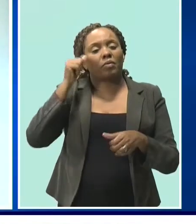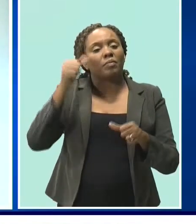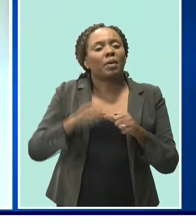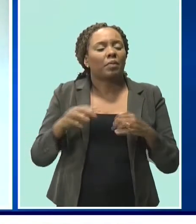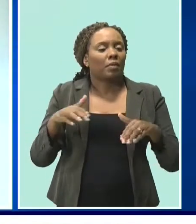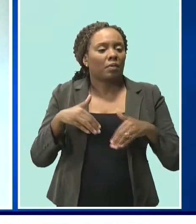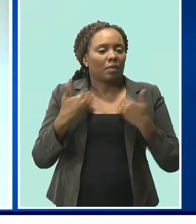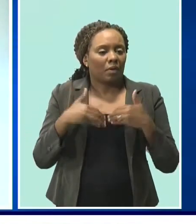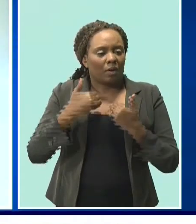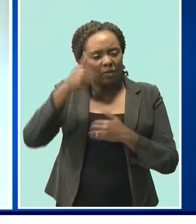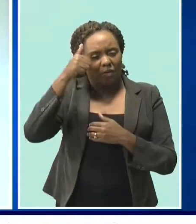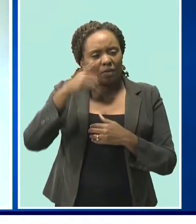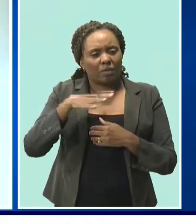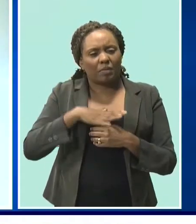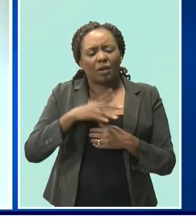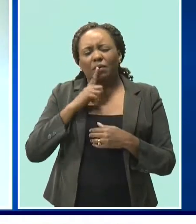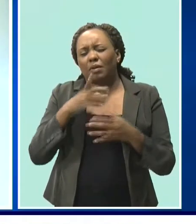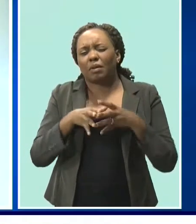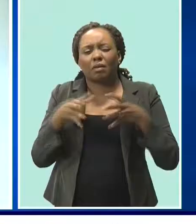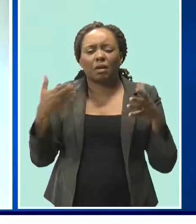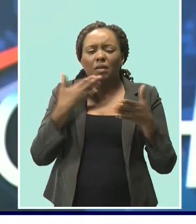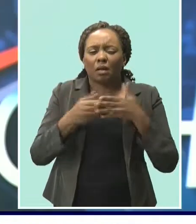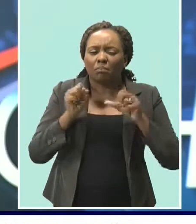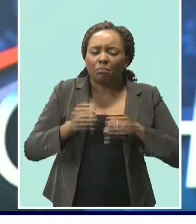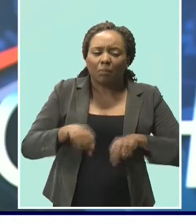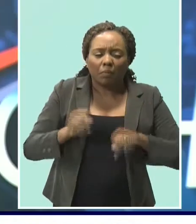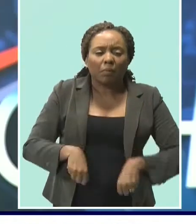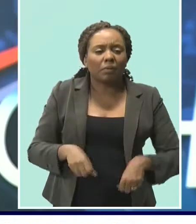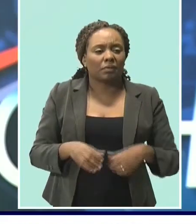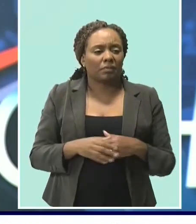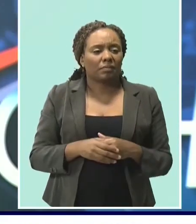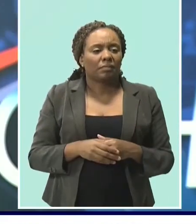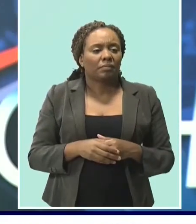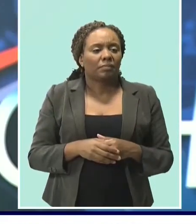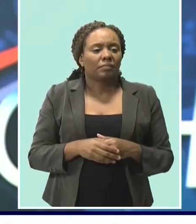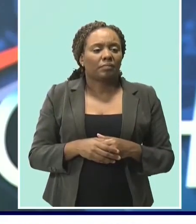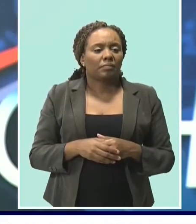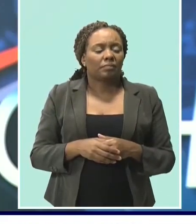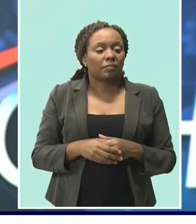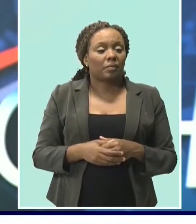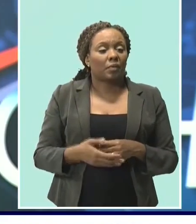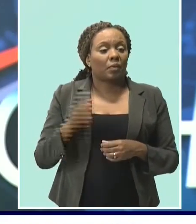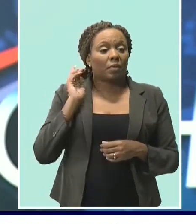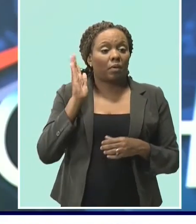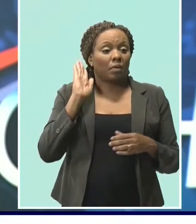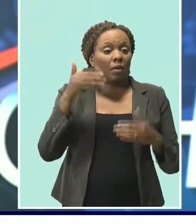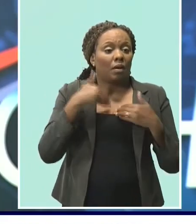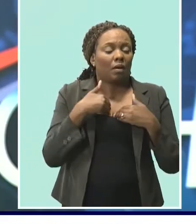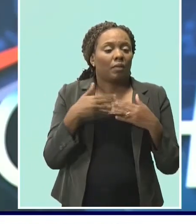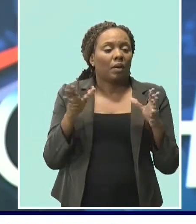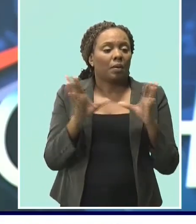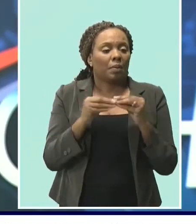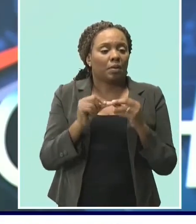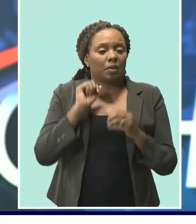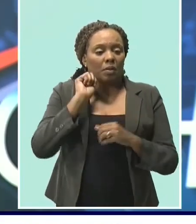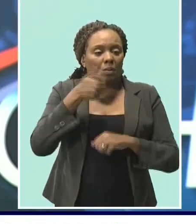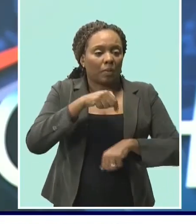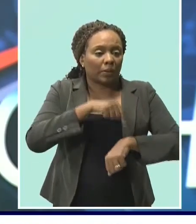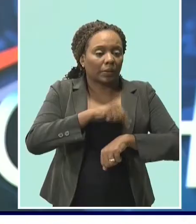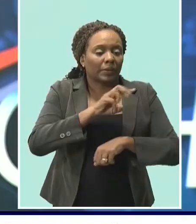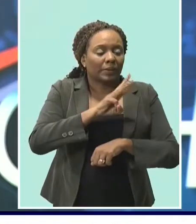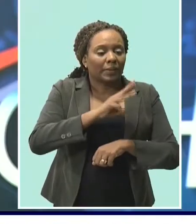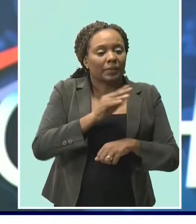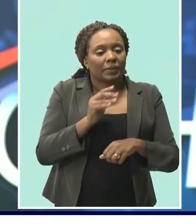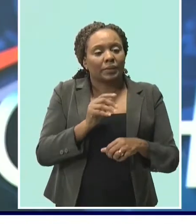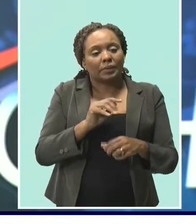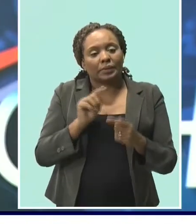man of great potential. And Barjam will also be convening an extraordinary general meeting for tomorrow from